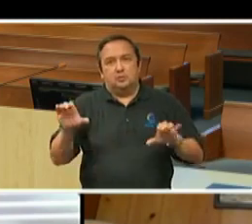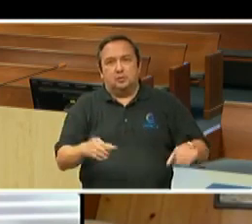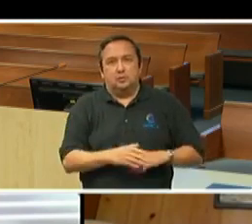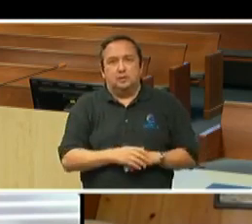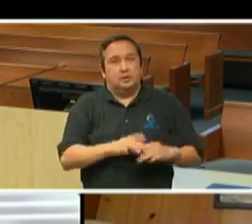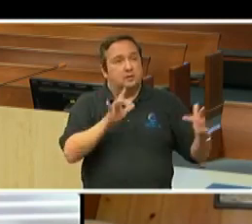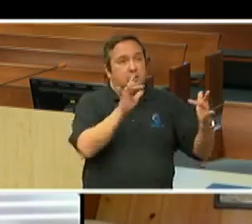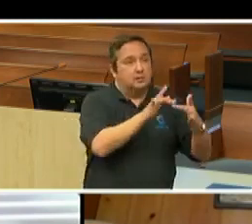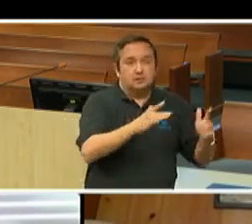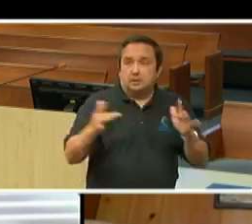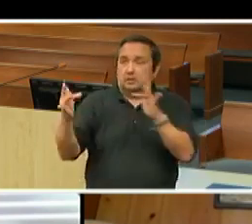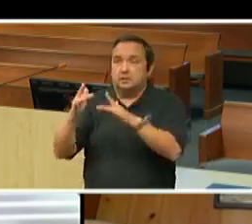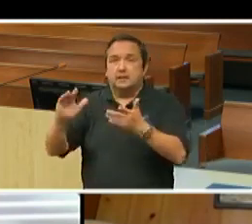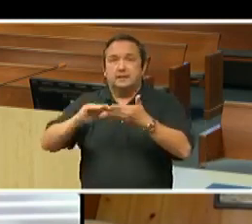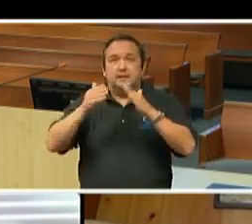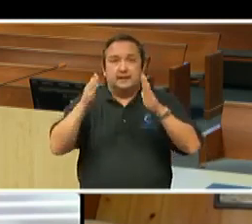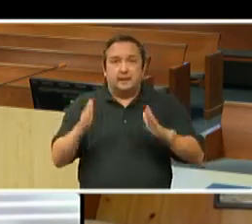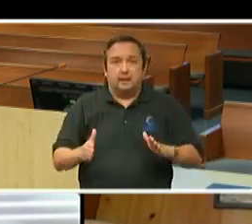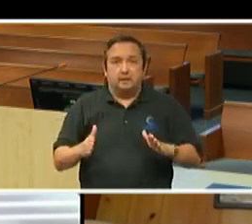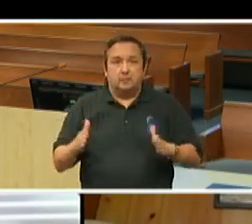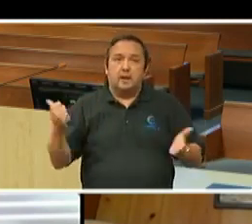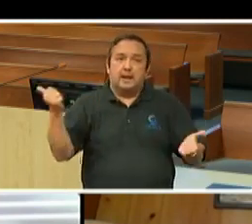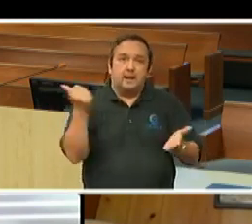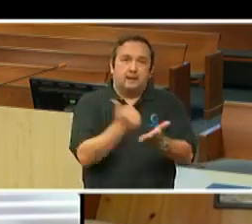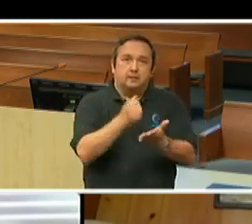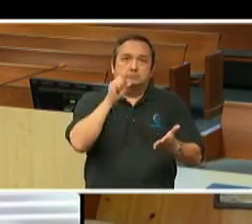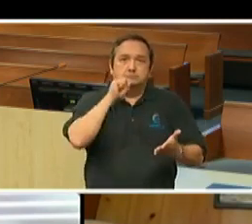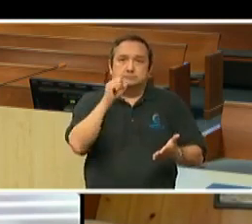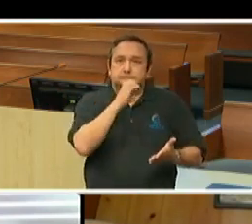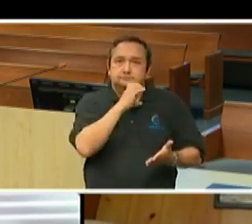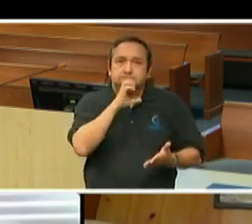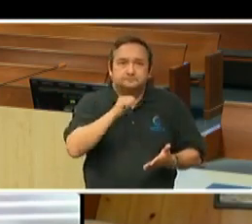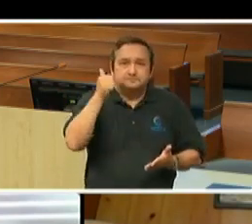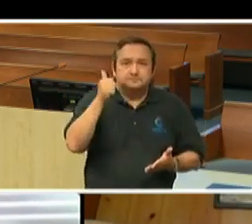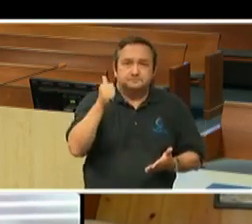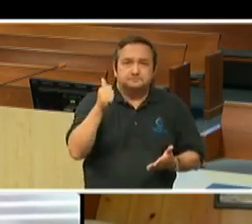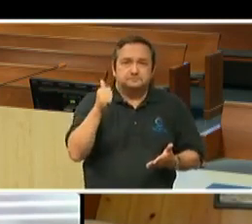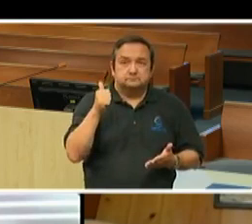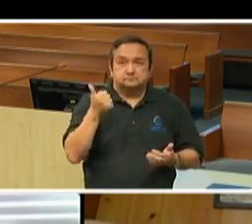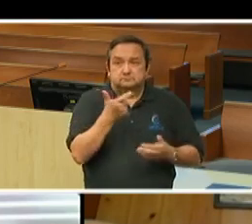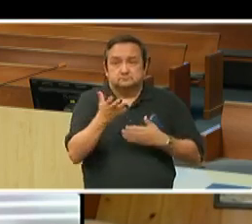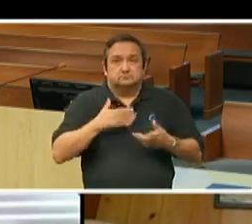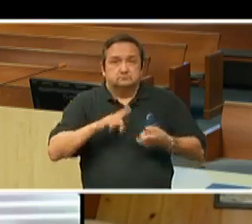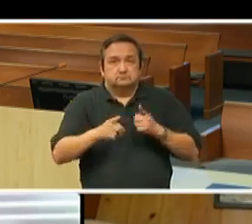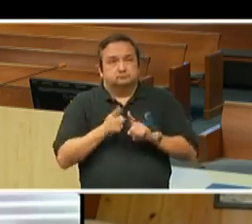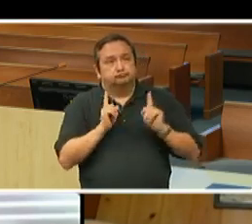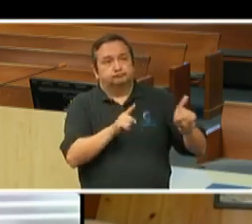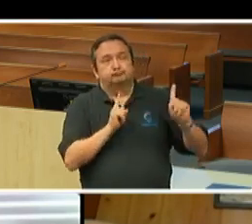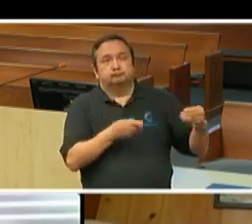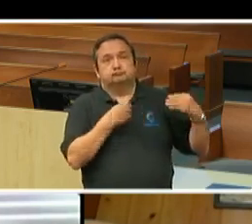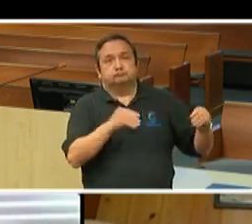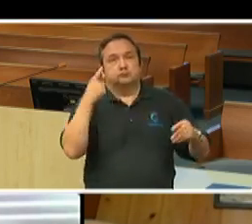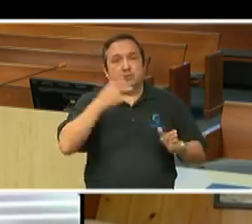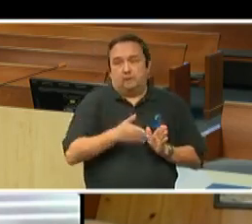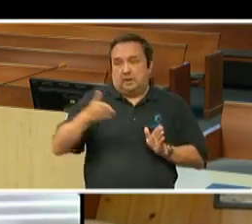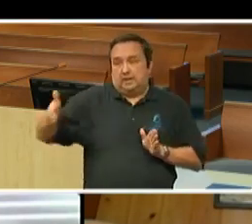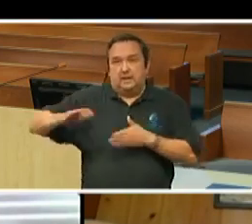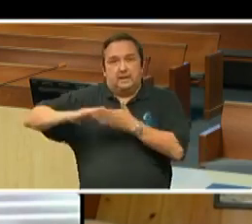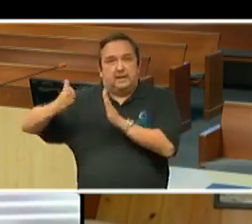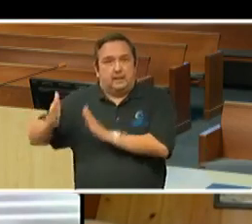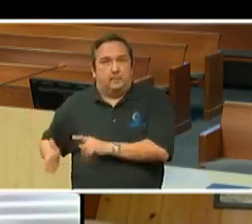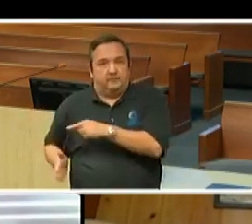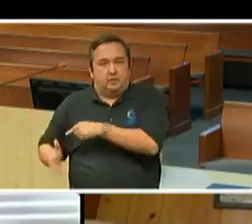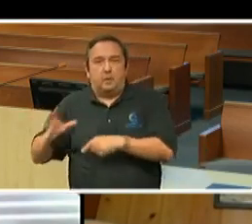out to your neighbor. Help the elderly. I've had a number of my friends that are going grocery shopping for their